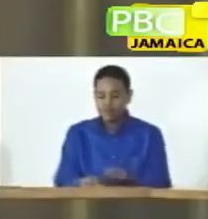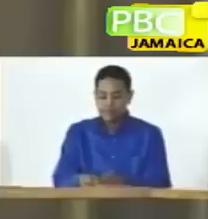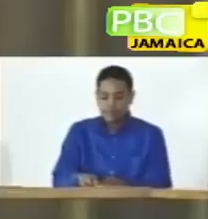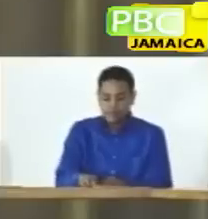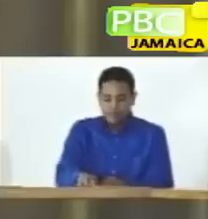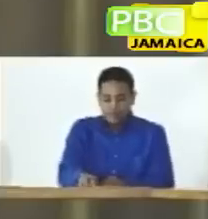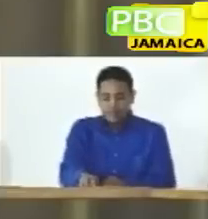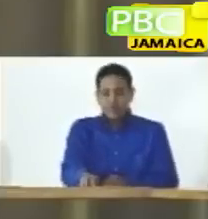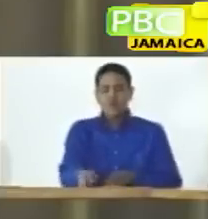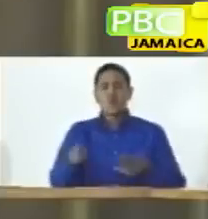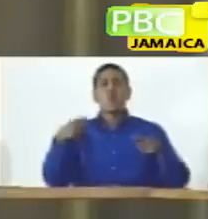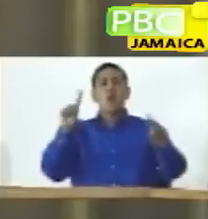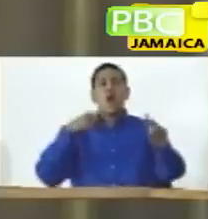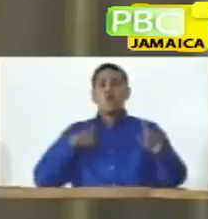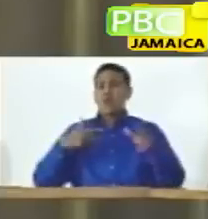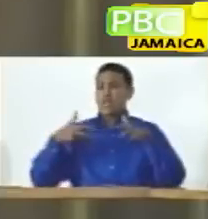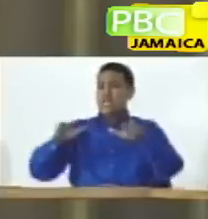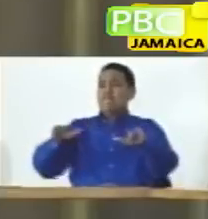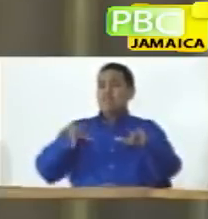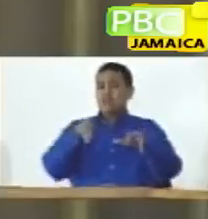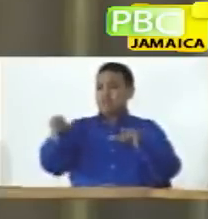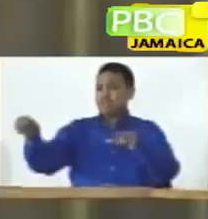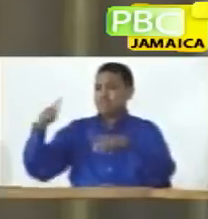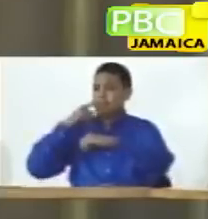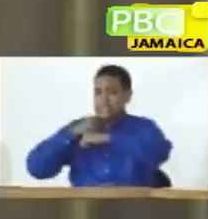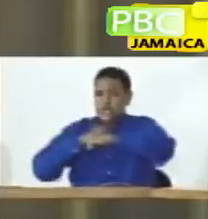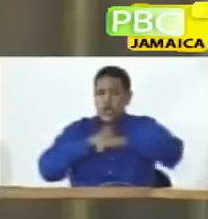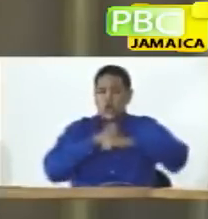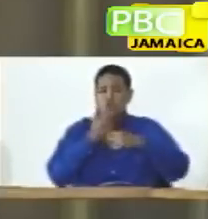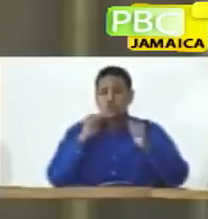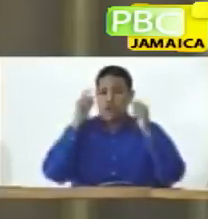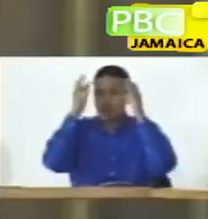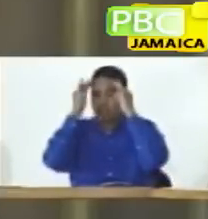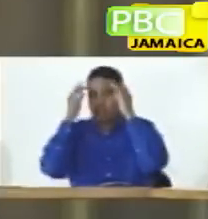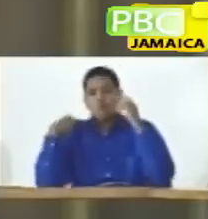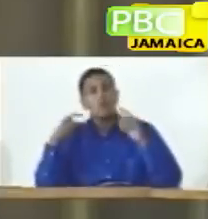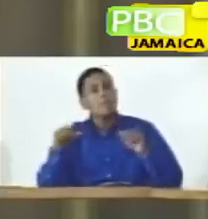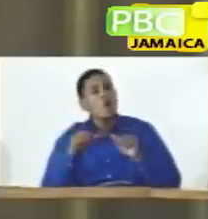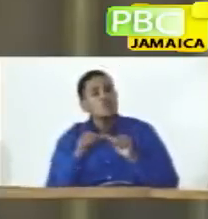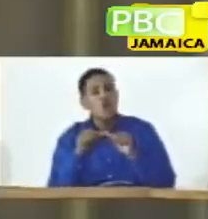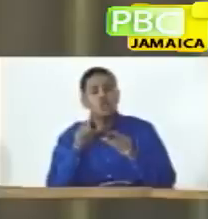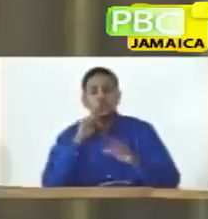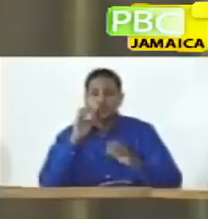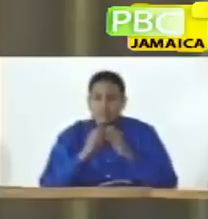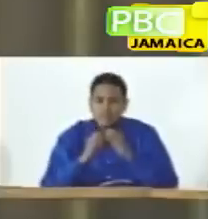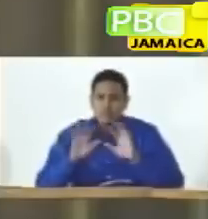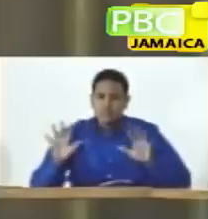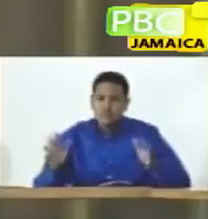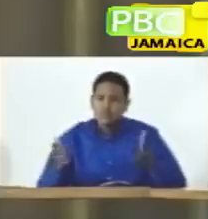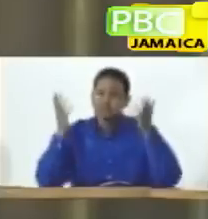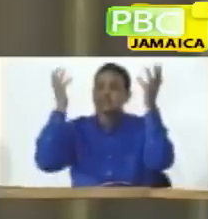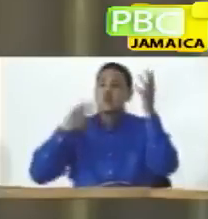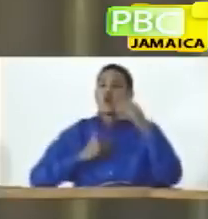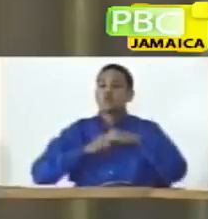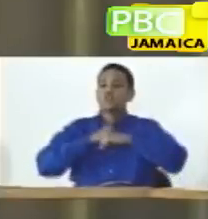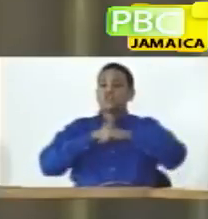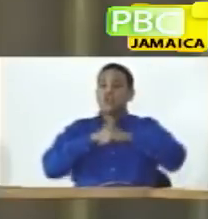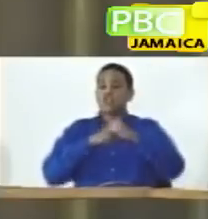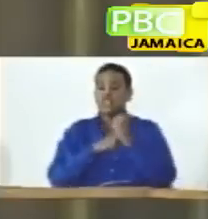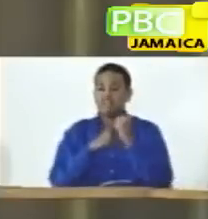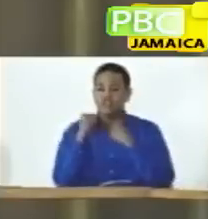While we have record investment in security, we must continue to rebuild our security infrastructure.